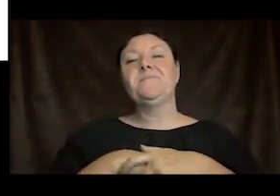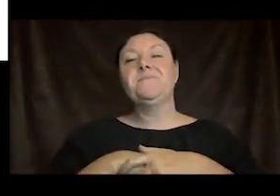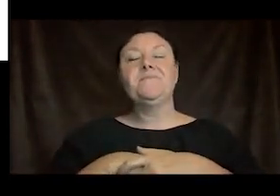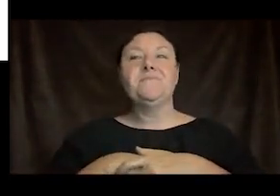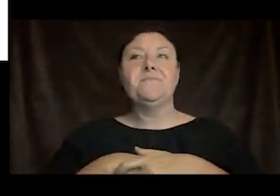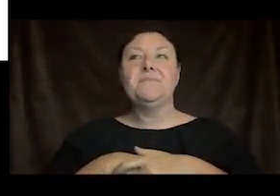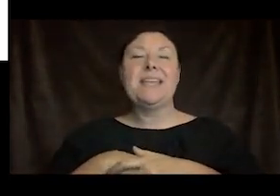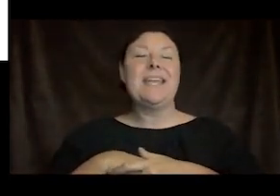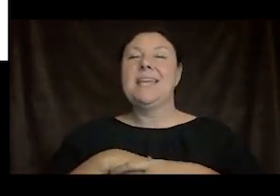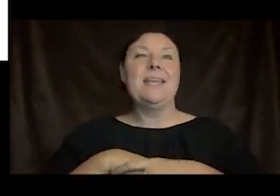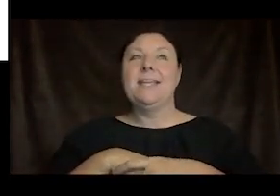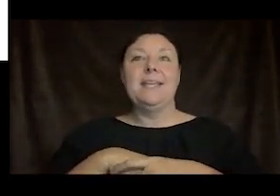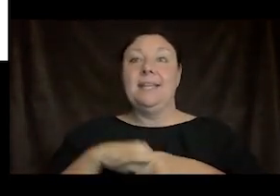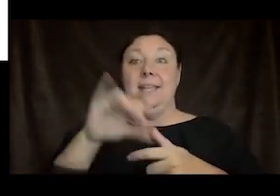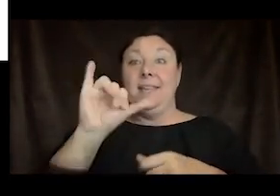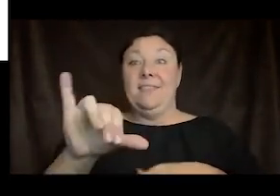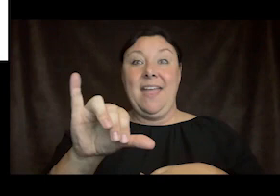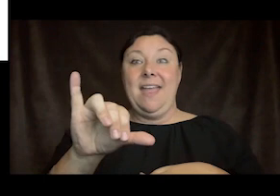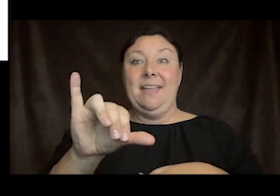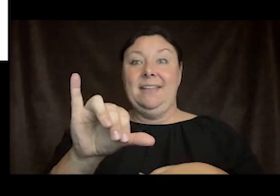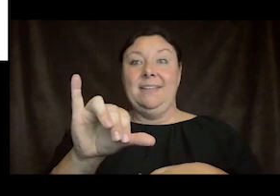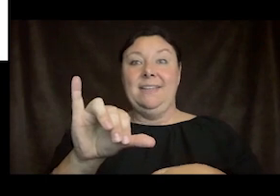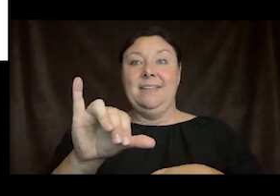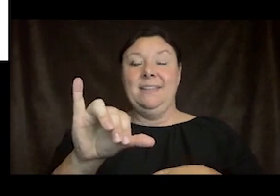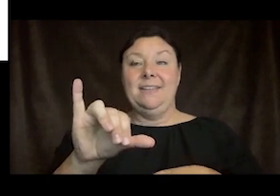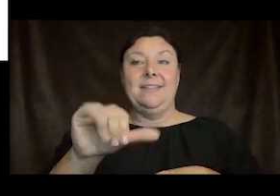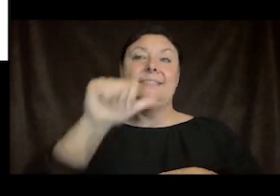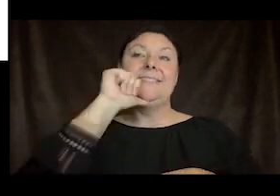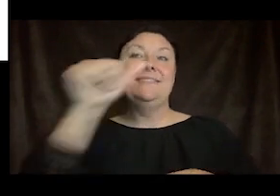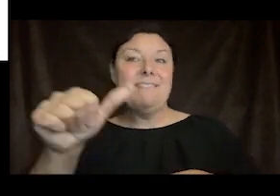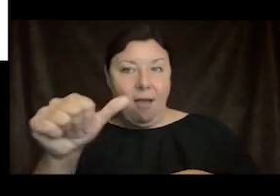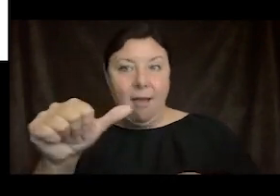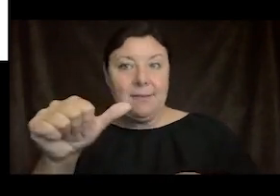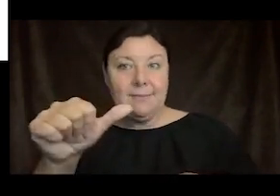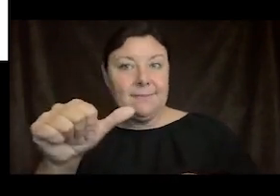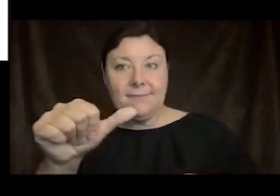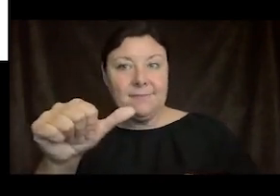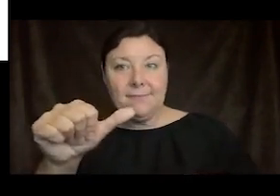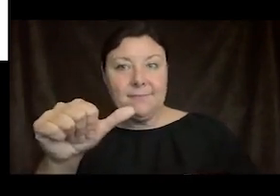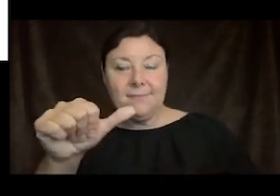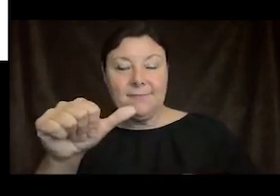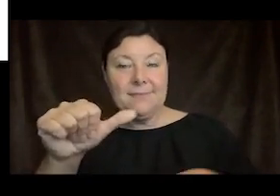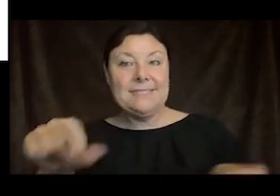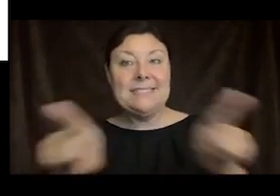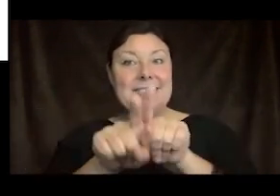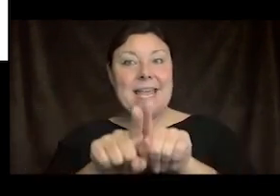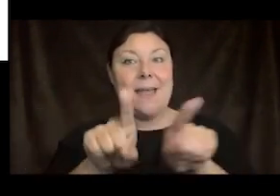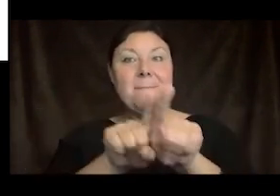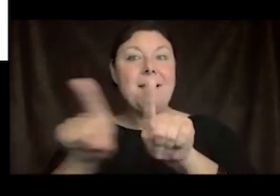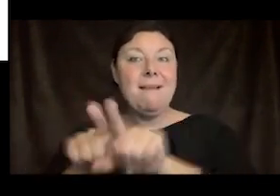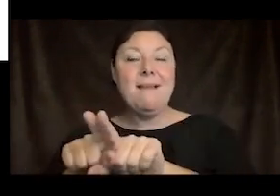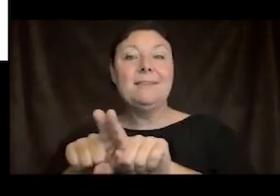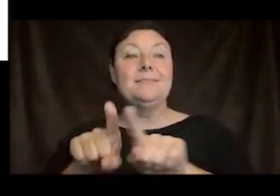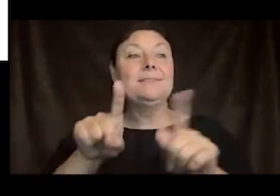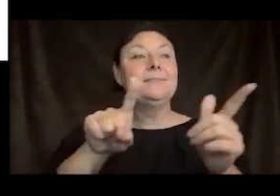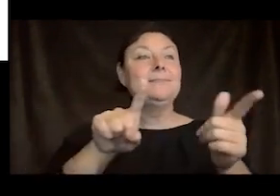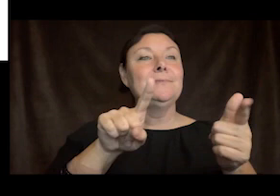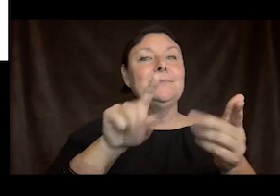with us often. And so this is not the same as when they're